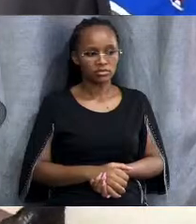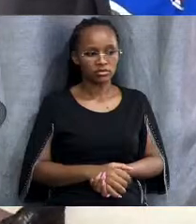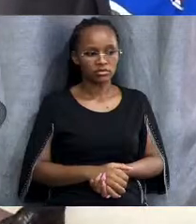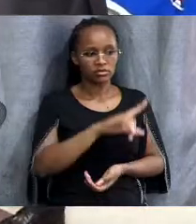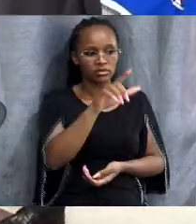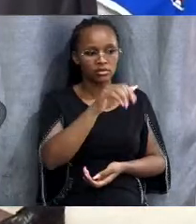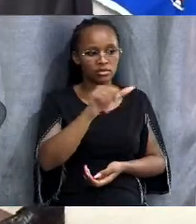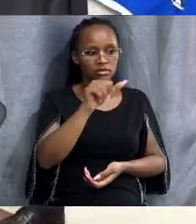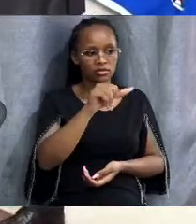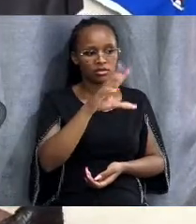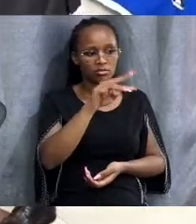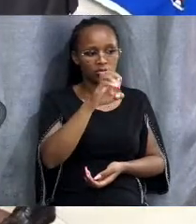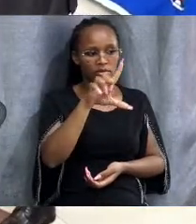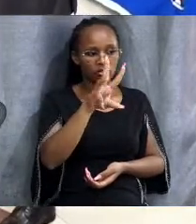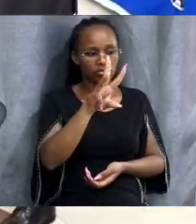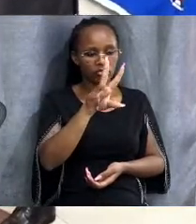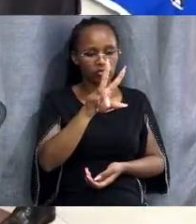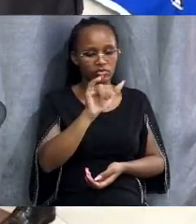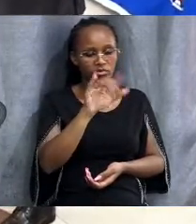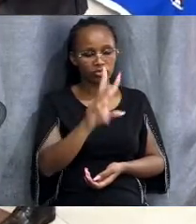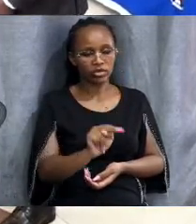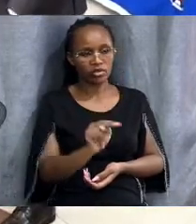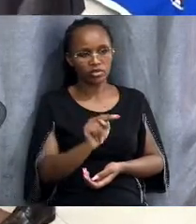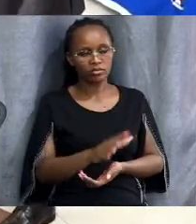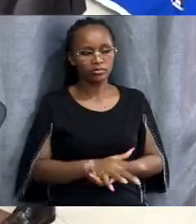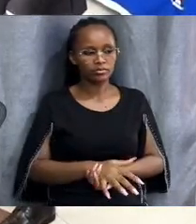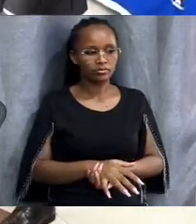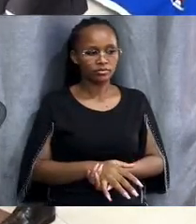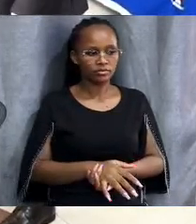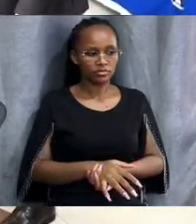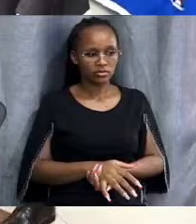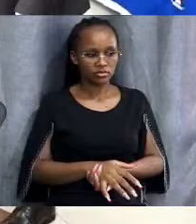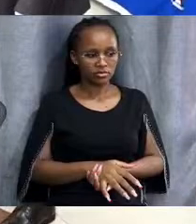Zaiden, sorry, Melvin Njoroge.